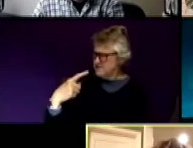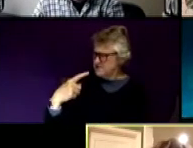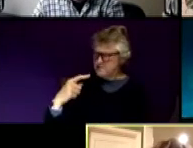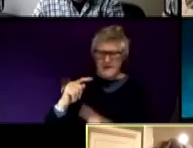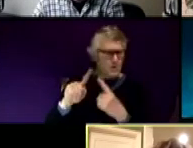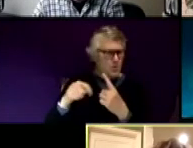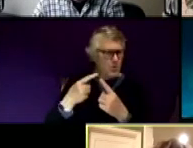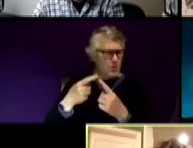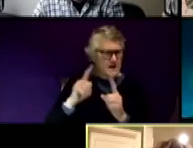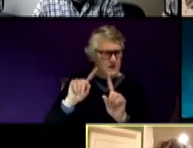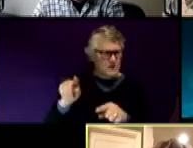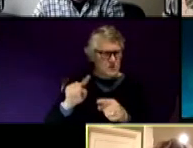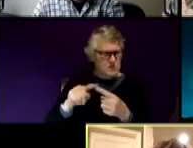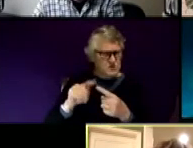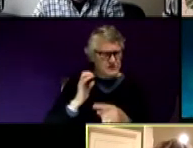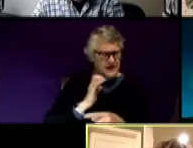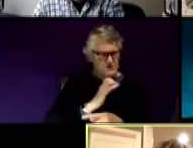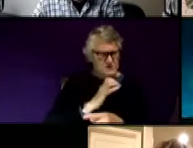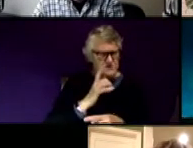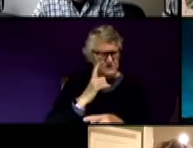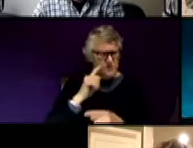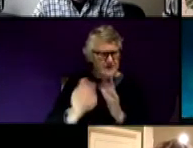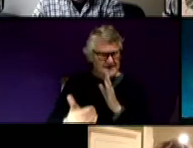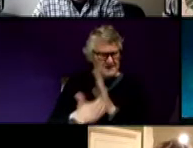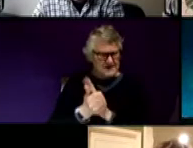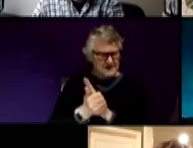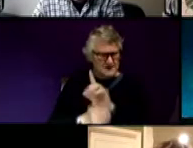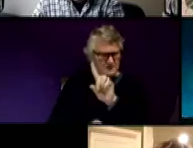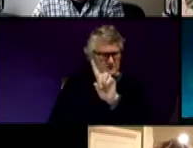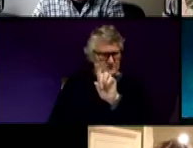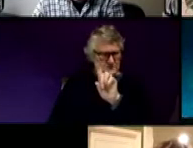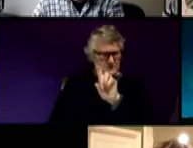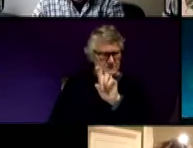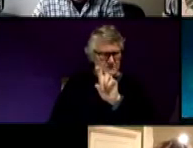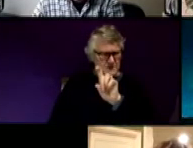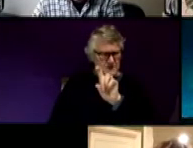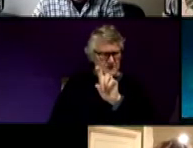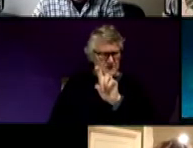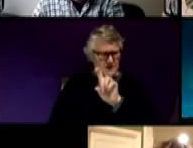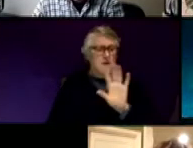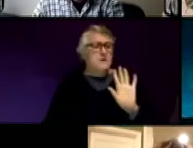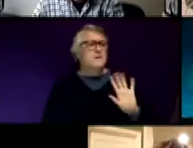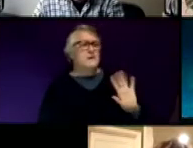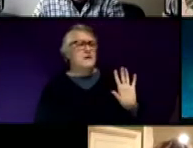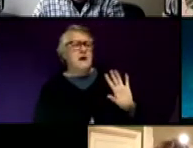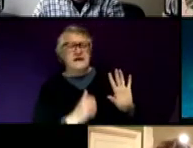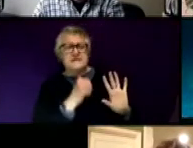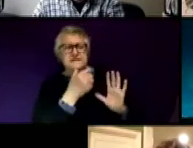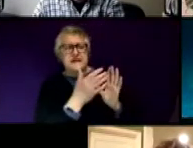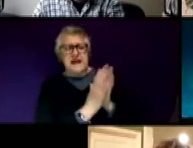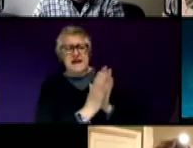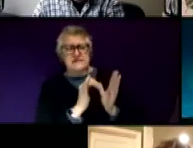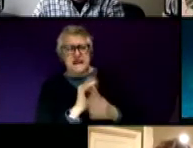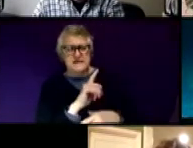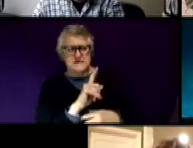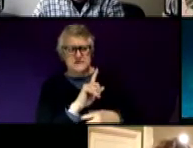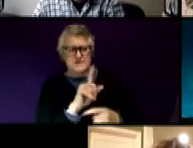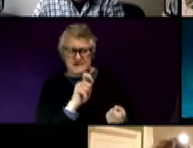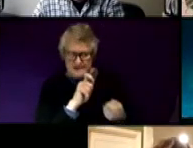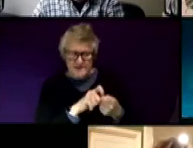addendum? Okay. Go ahead, Mike's on. I don't think I asked that specifically, but I did ask